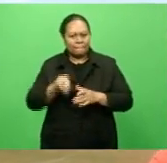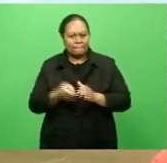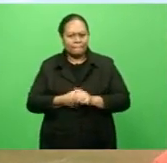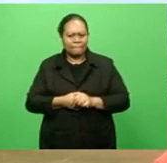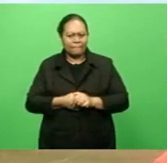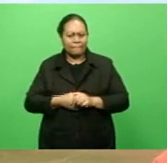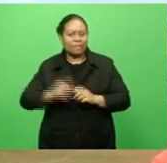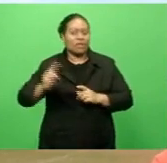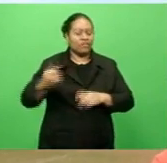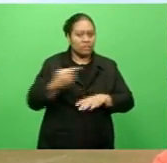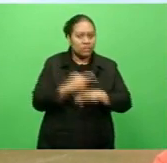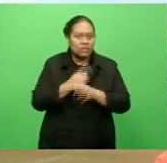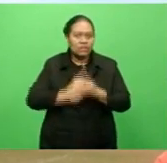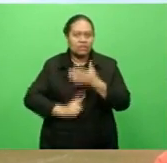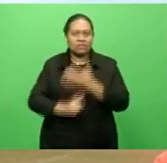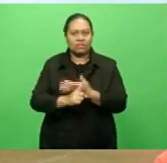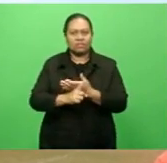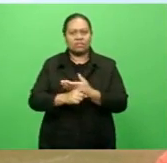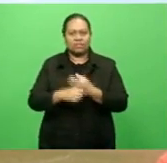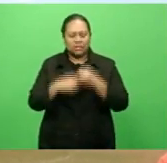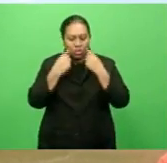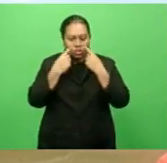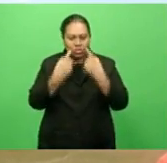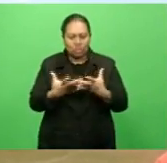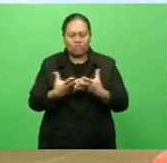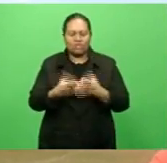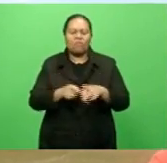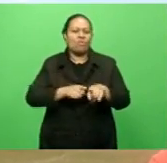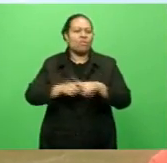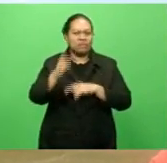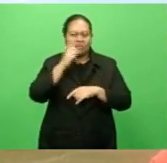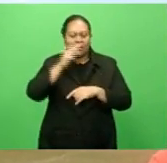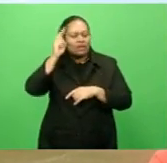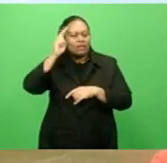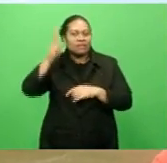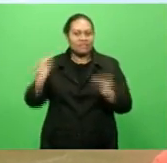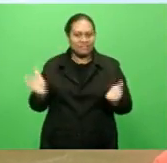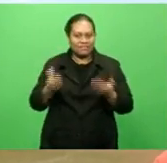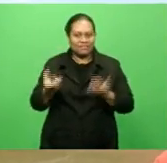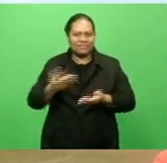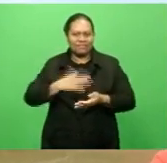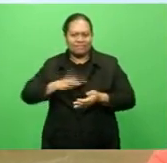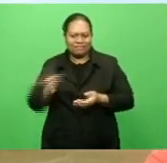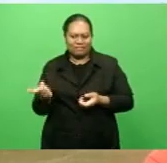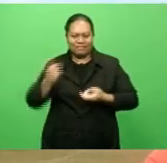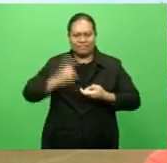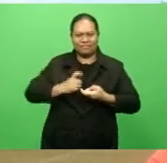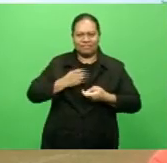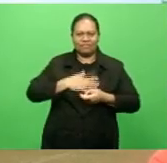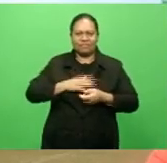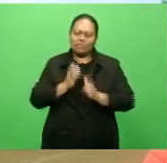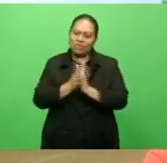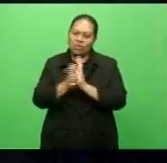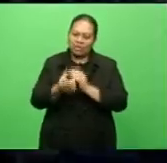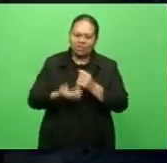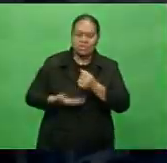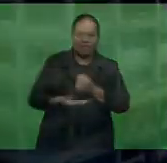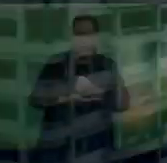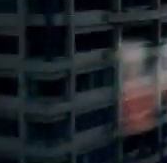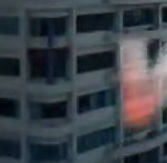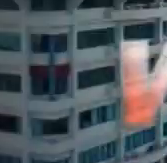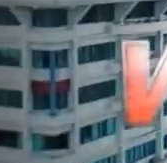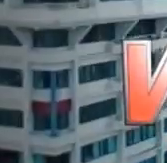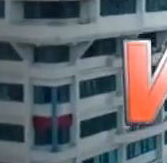first week, what we realized was that a lot of the national players especially had gone right back to the basics.